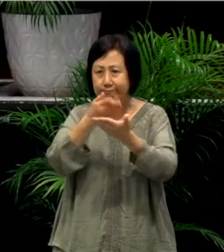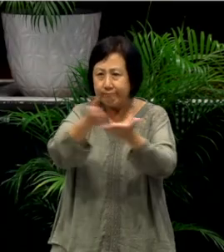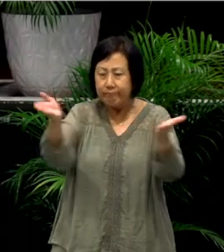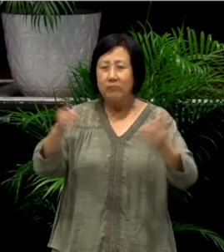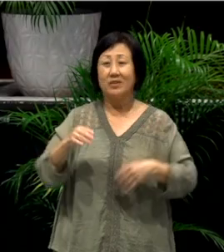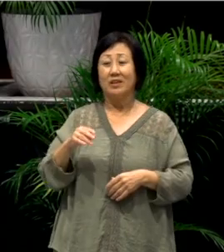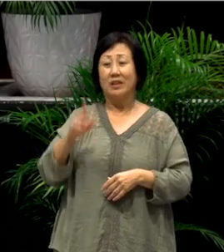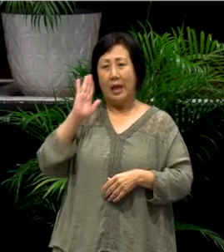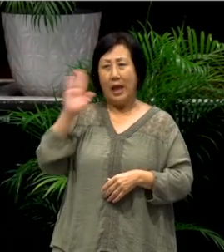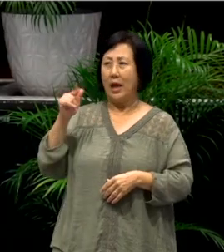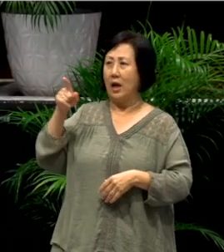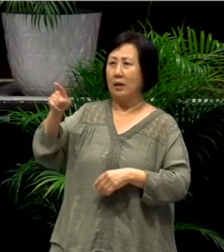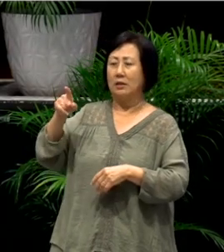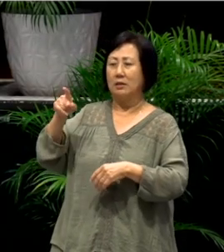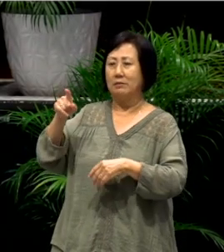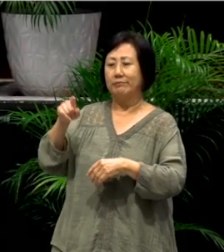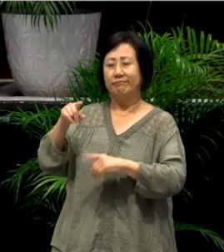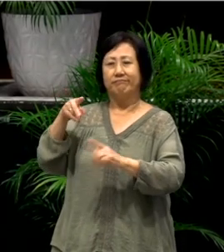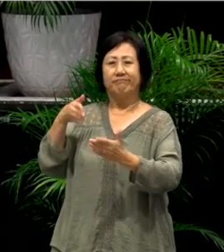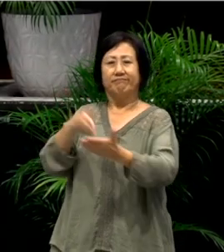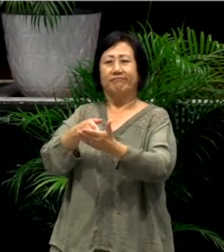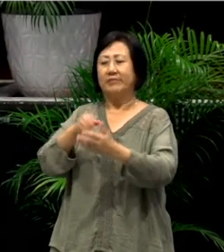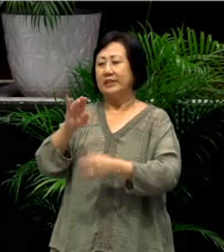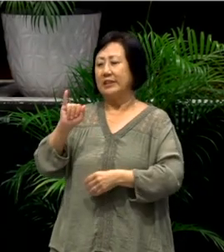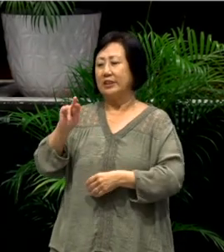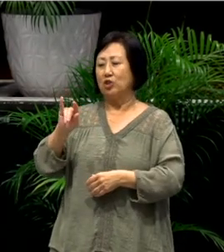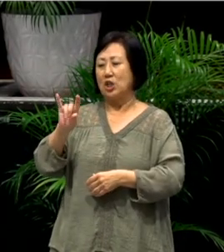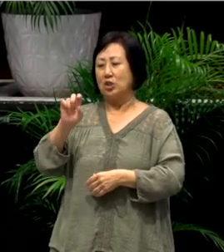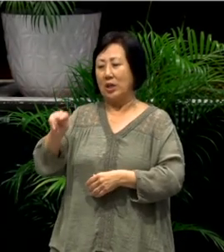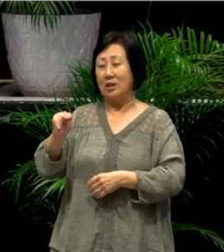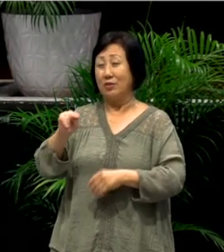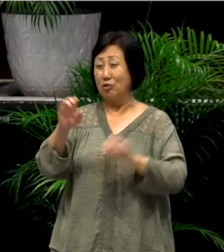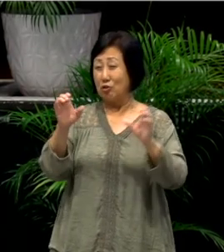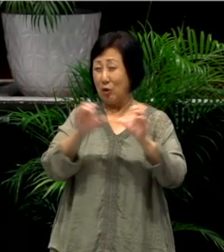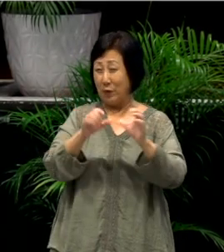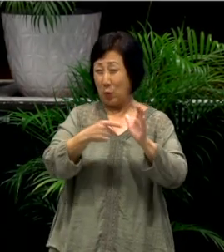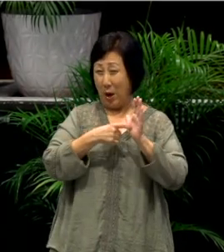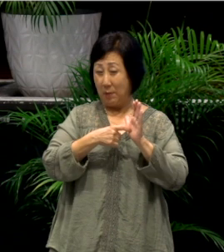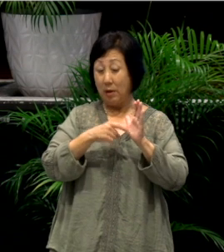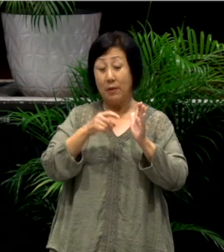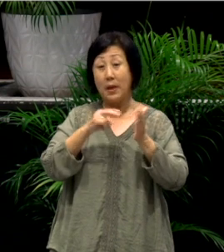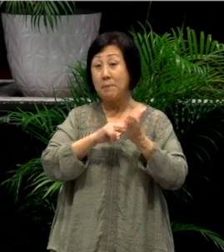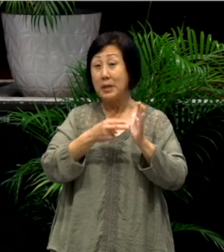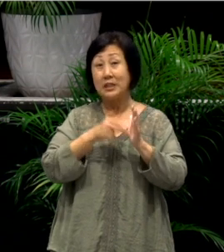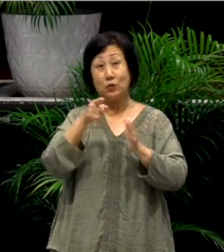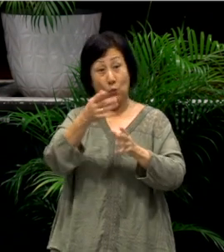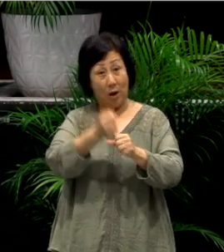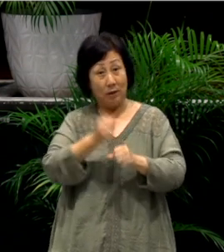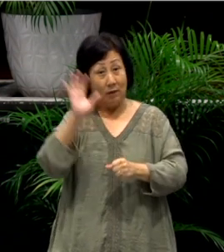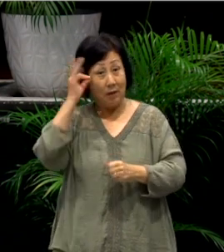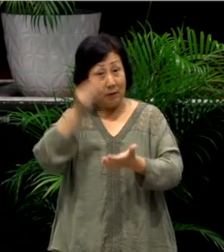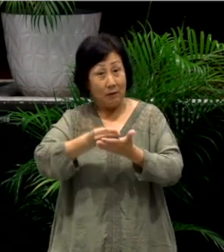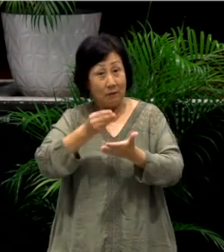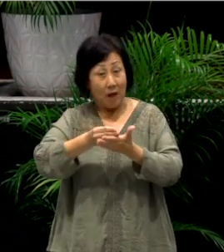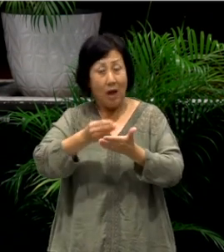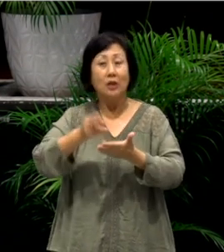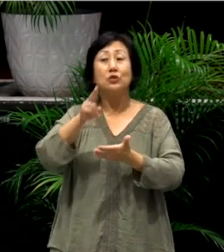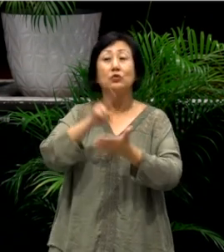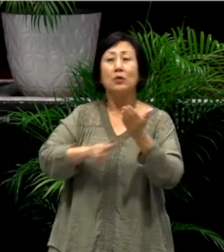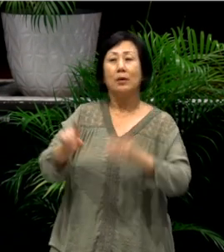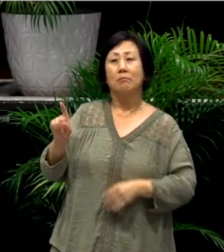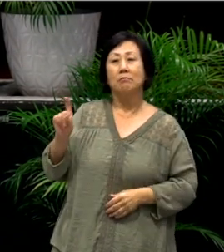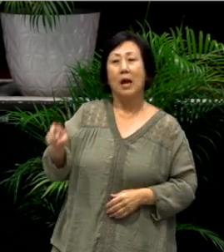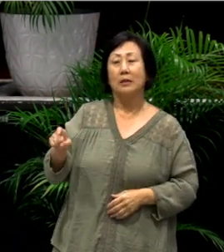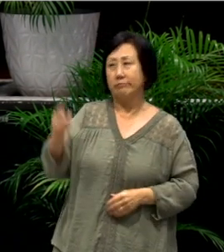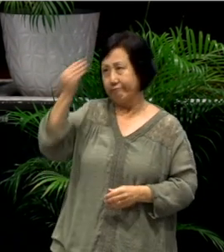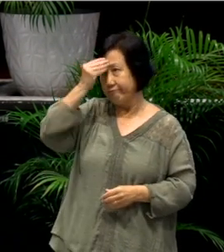was an injunction that had been put on the certification requirement that in order to receive federal funds, universities